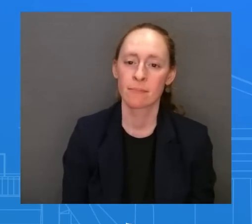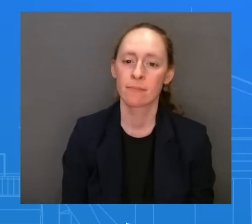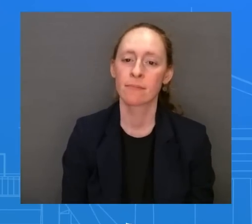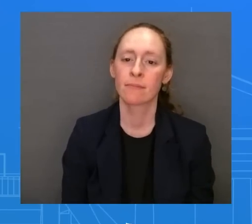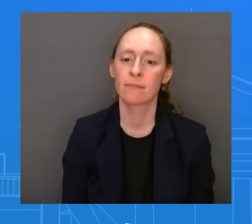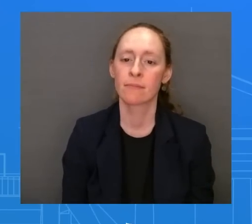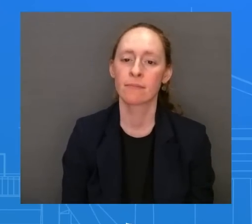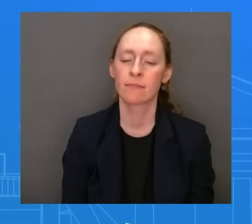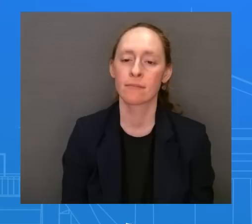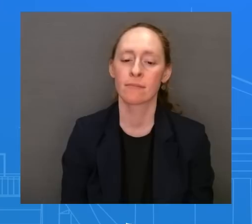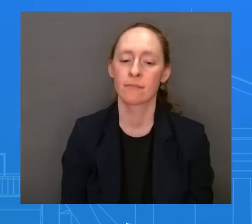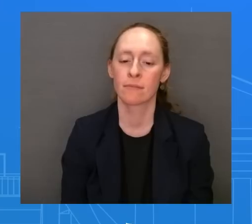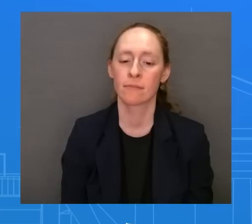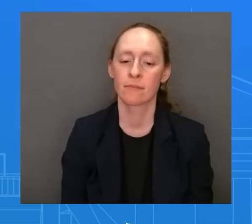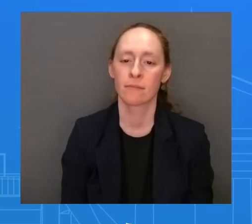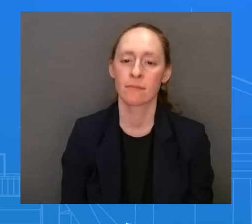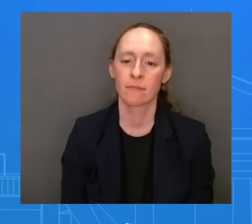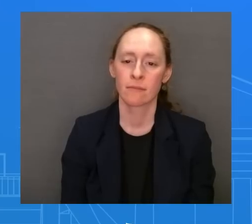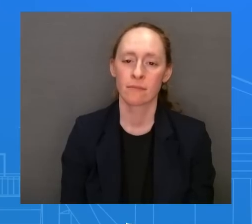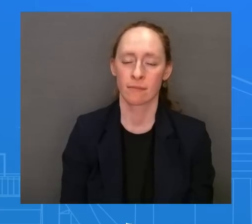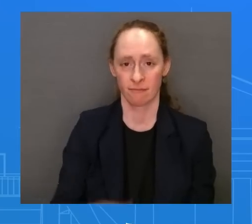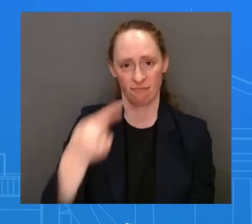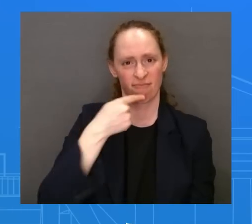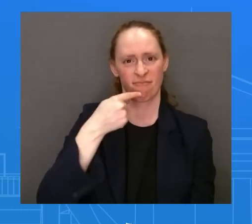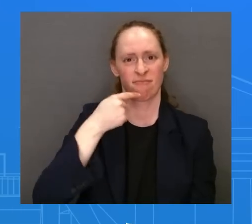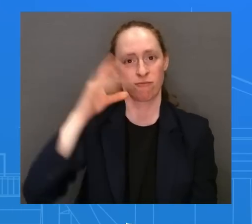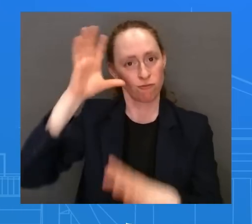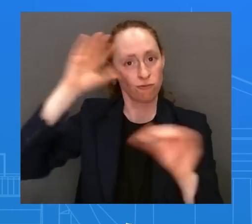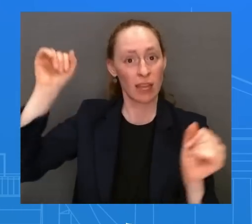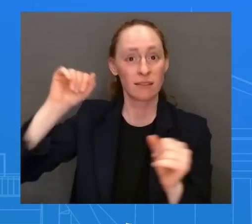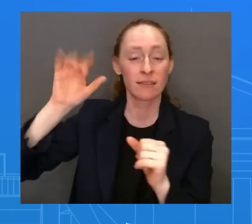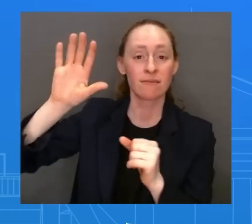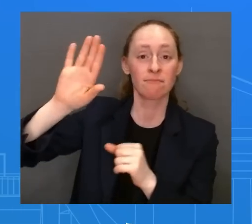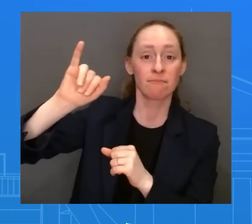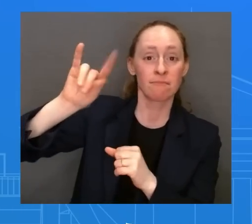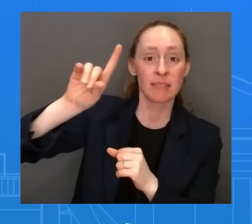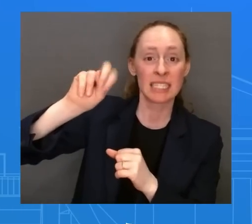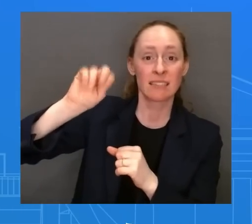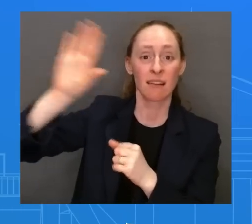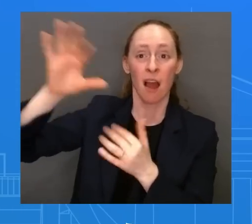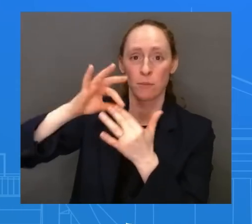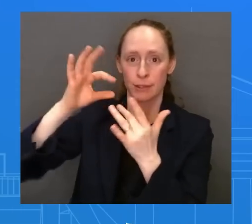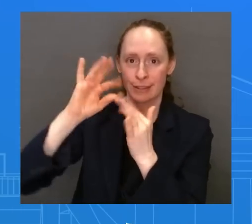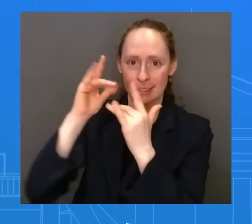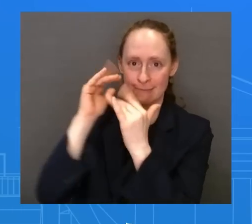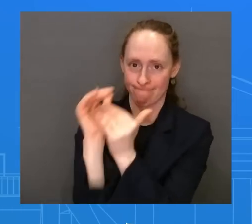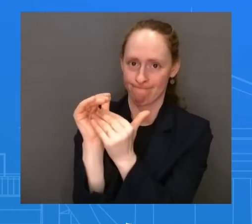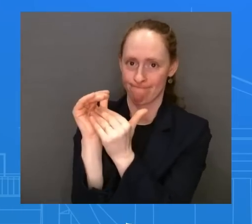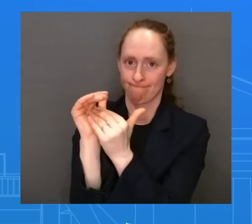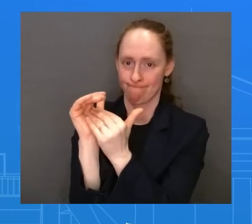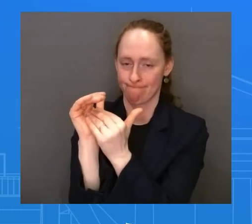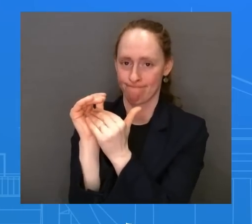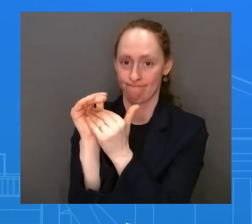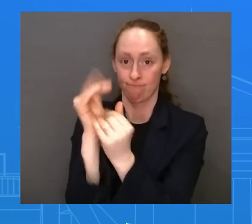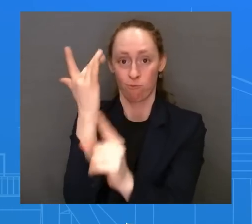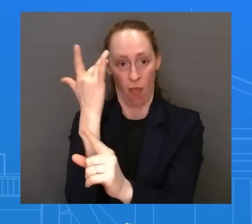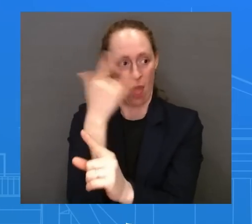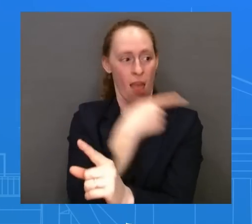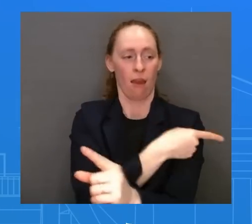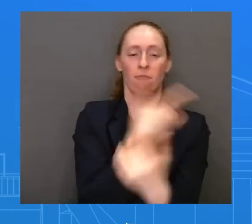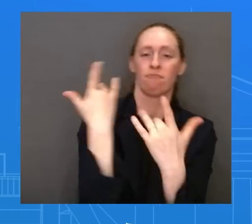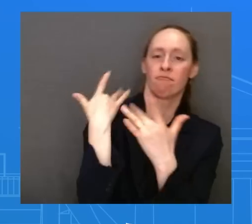his predecessor yeah let me just follow up with you on something that Ed was asking which is does the president take